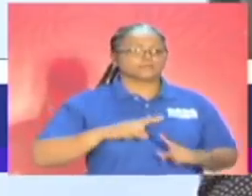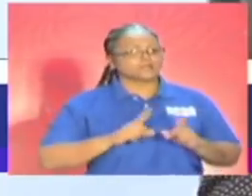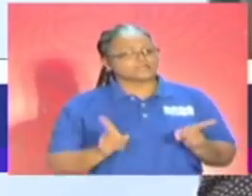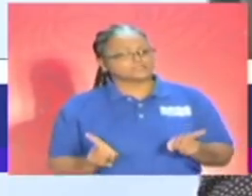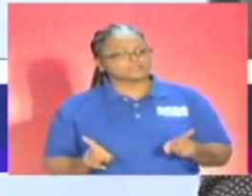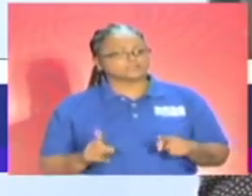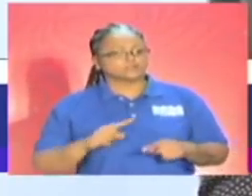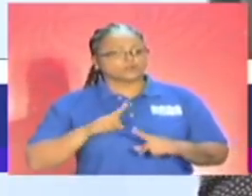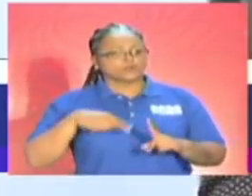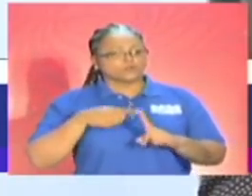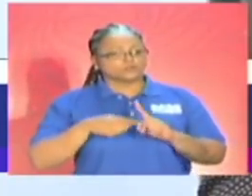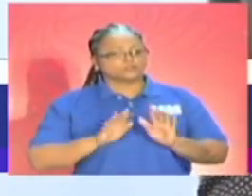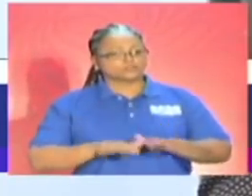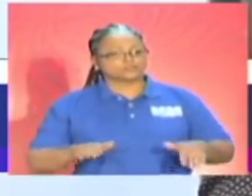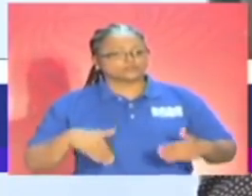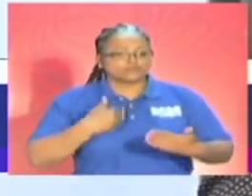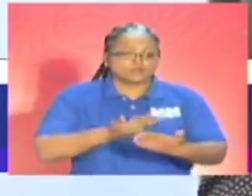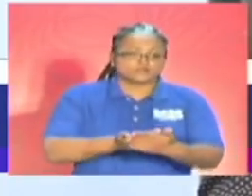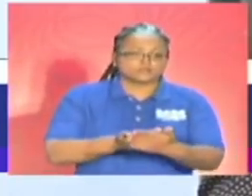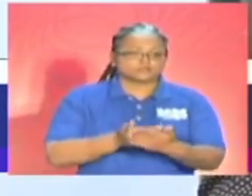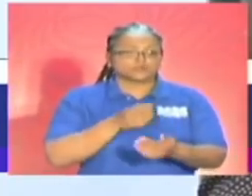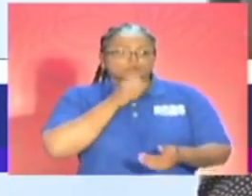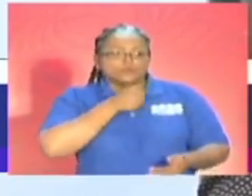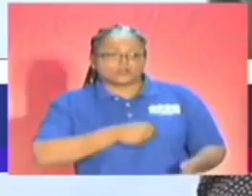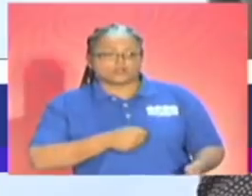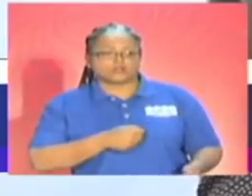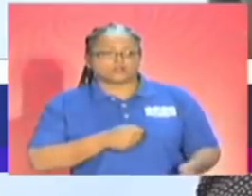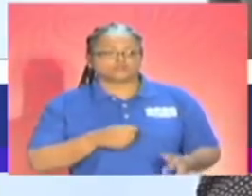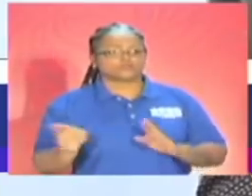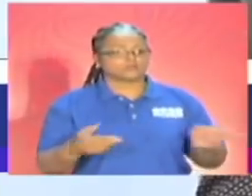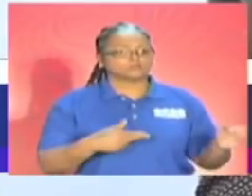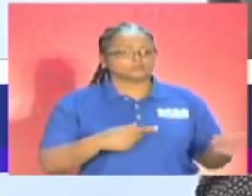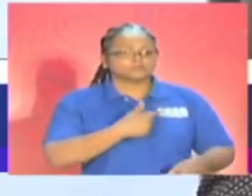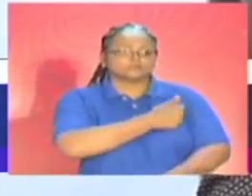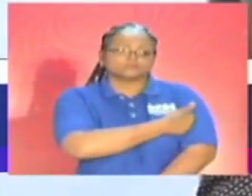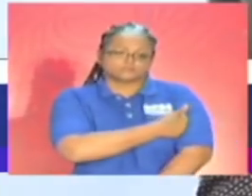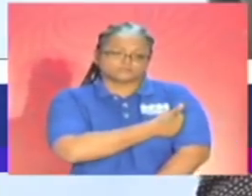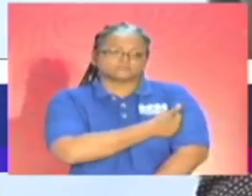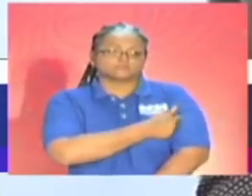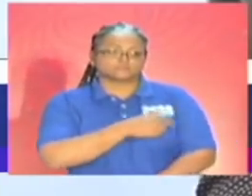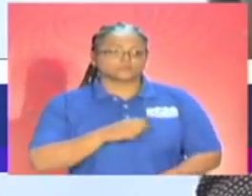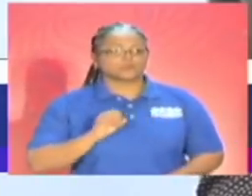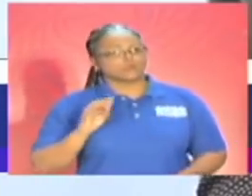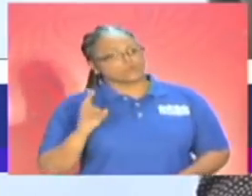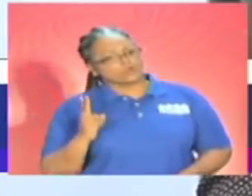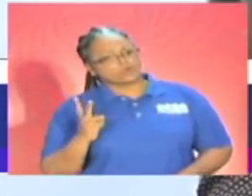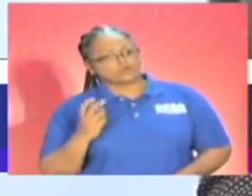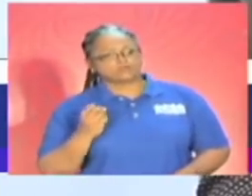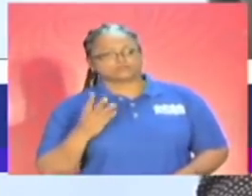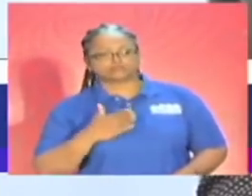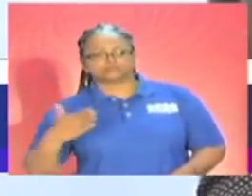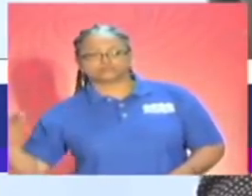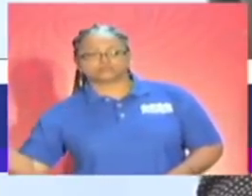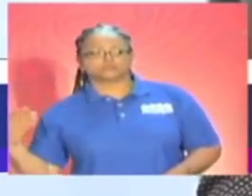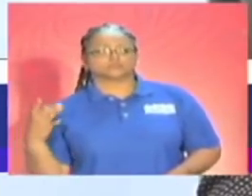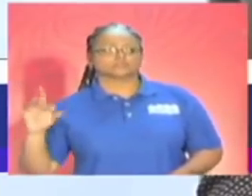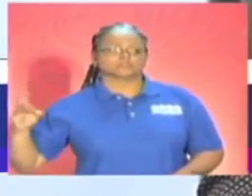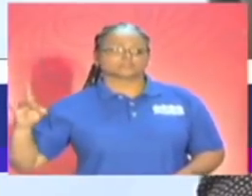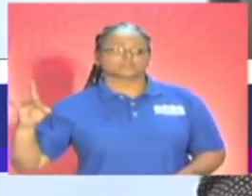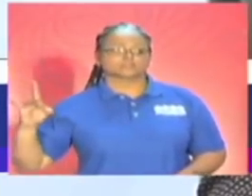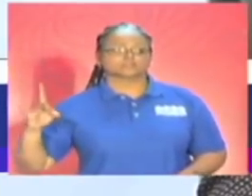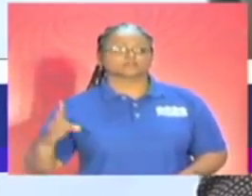the very reason why we're encouraging you to have your child vaccinated, so that the risk is